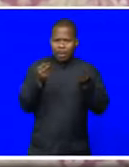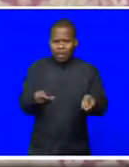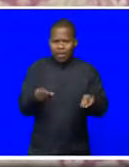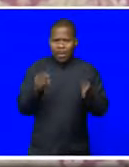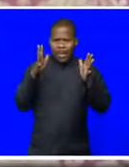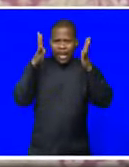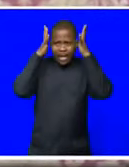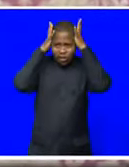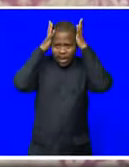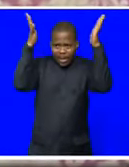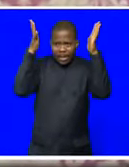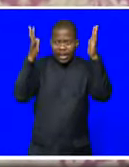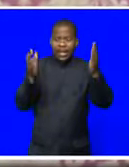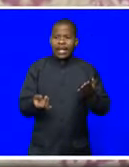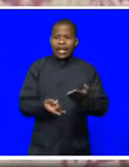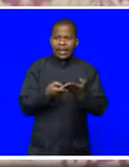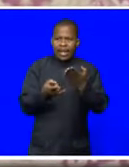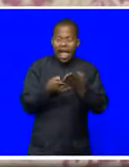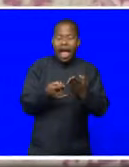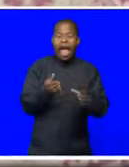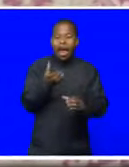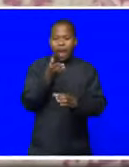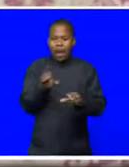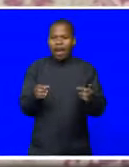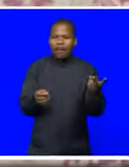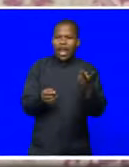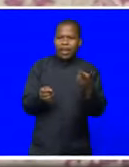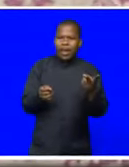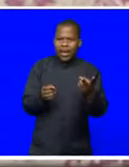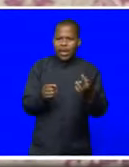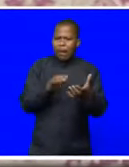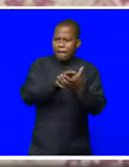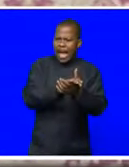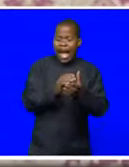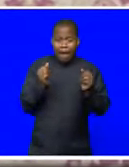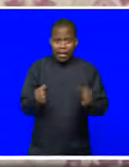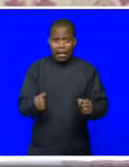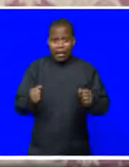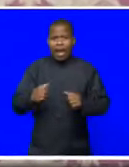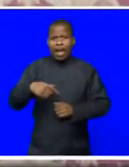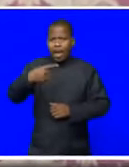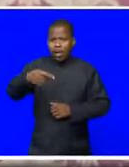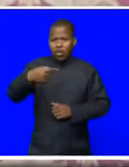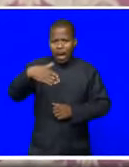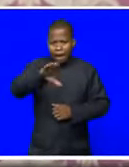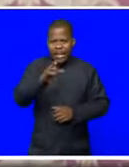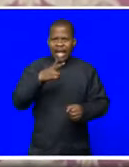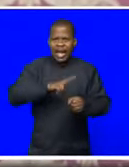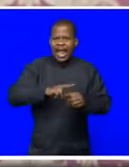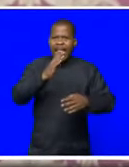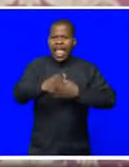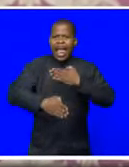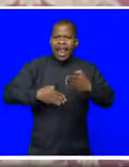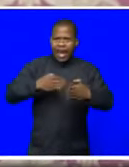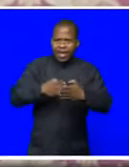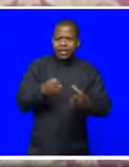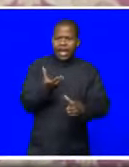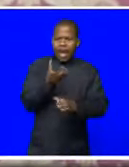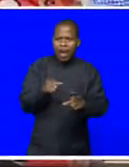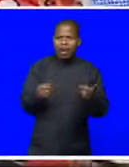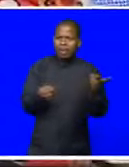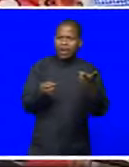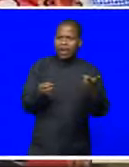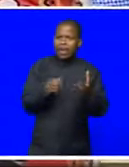a renewed impulse for the strengthening of historical ties between our